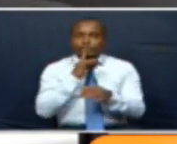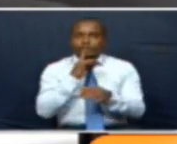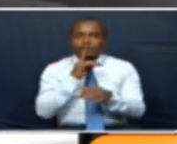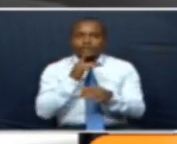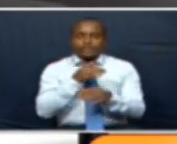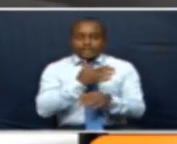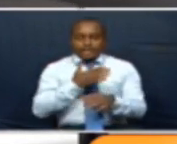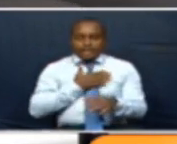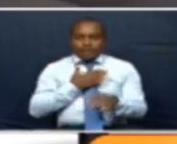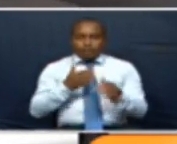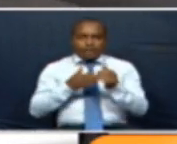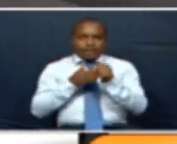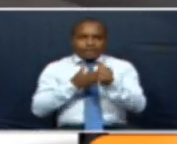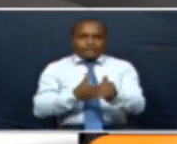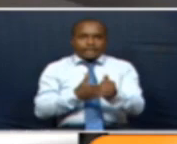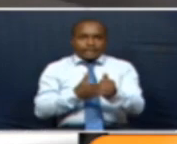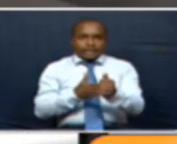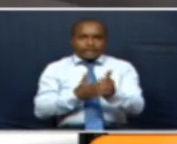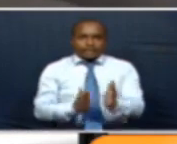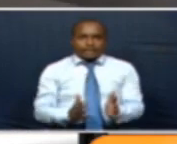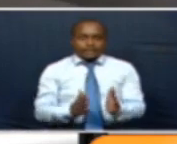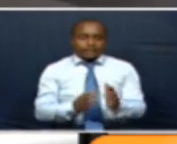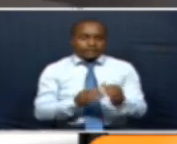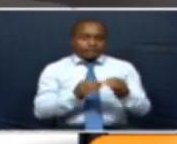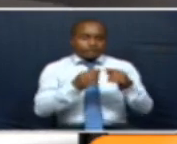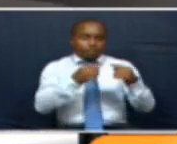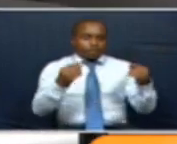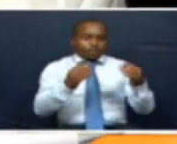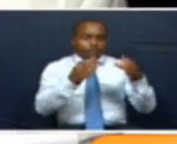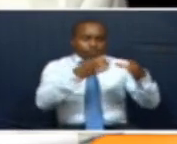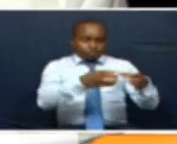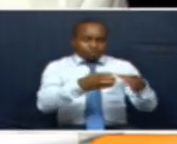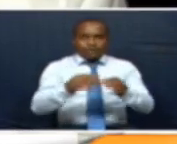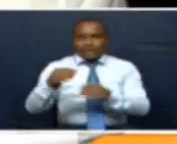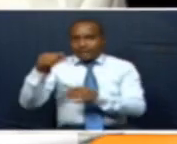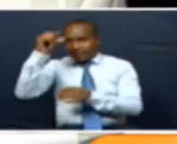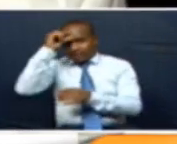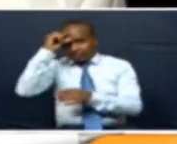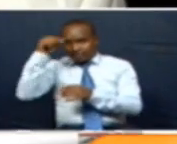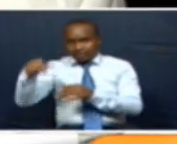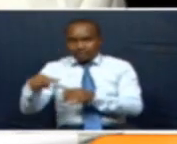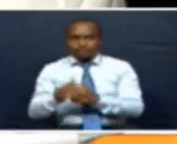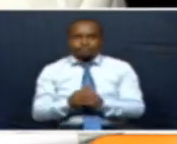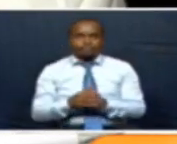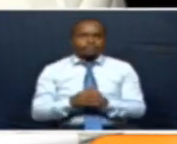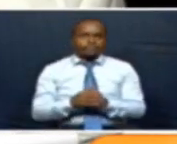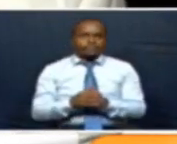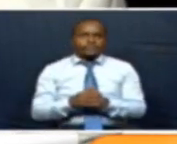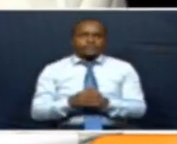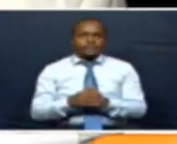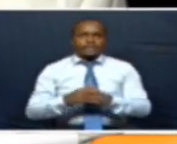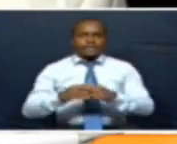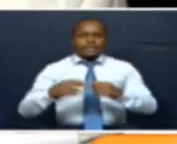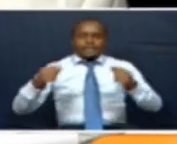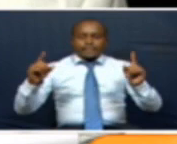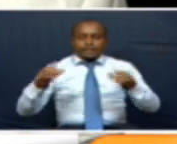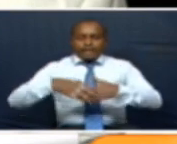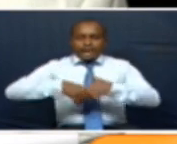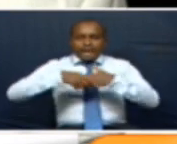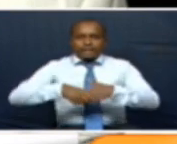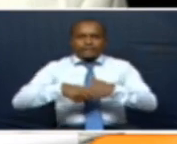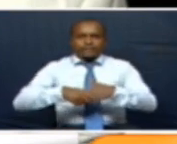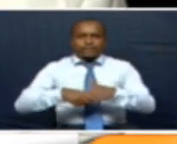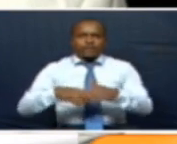our leaders of opposition, of government and opposition. As a result of the handshake, there has been